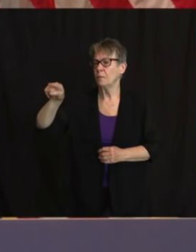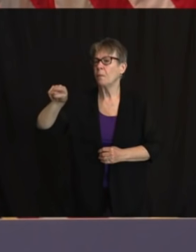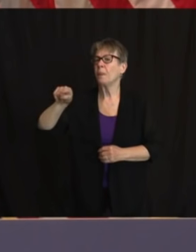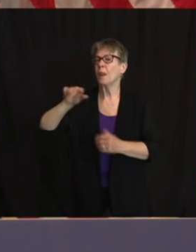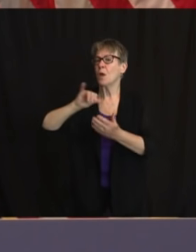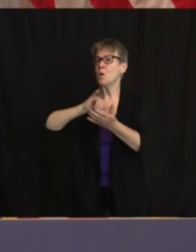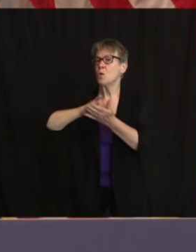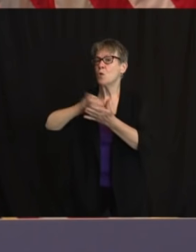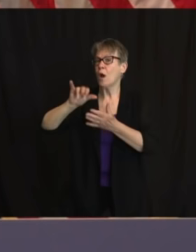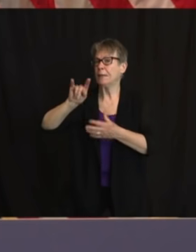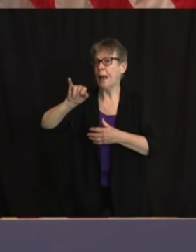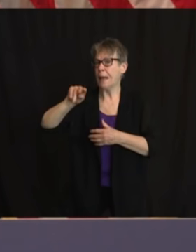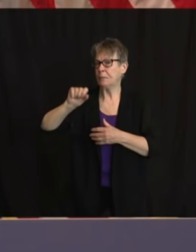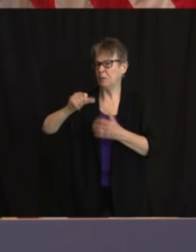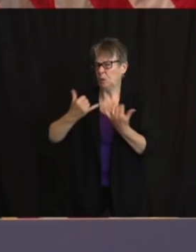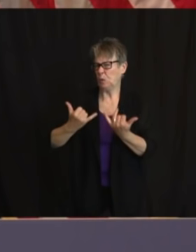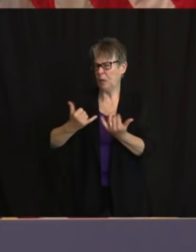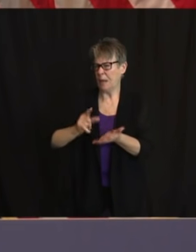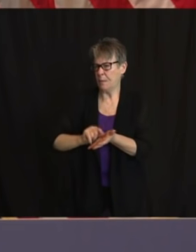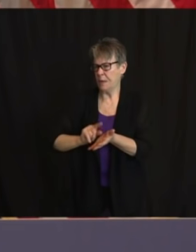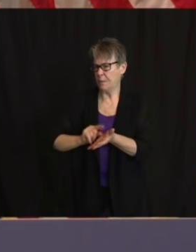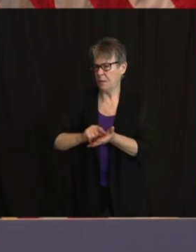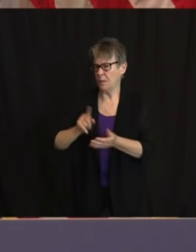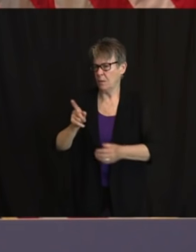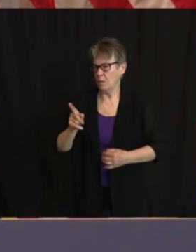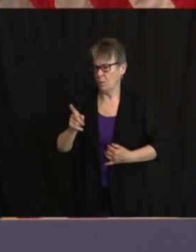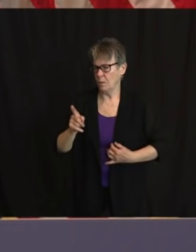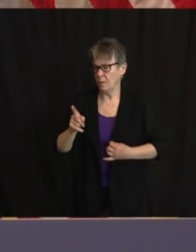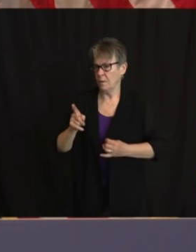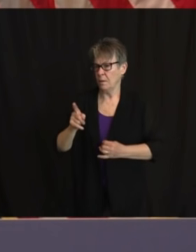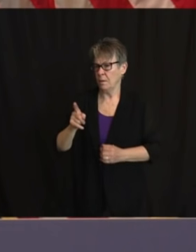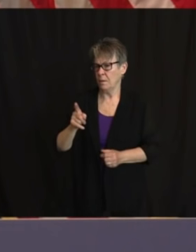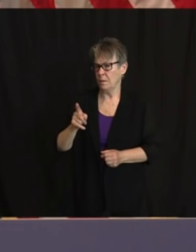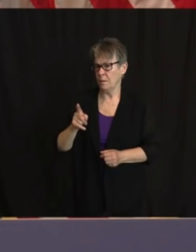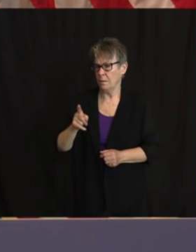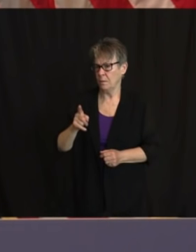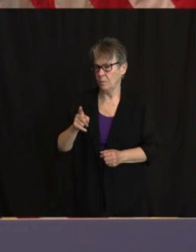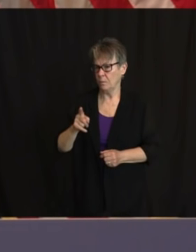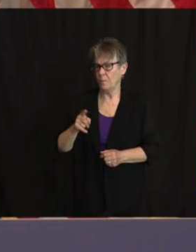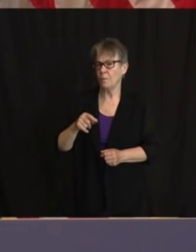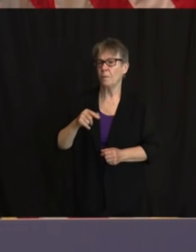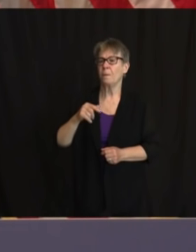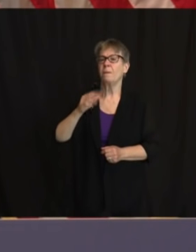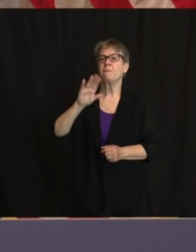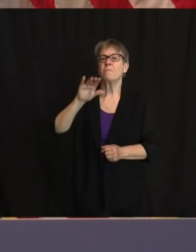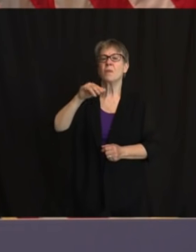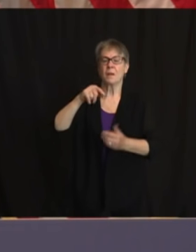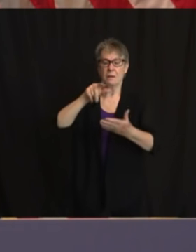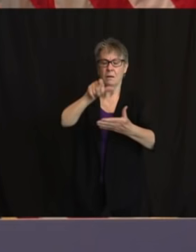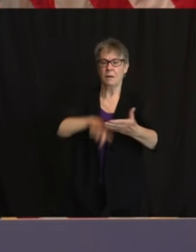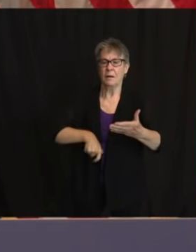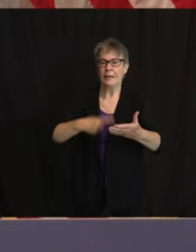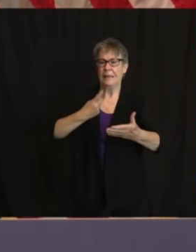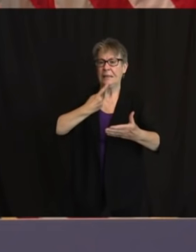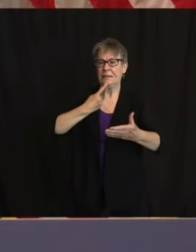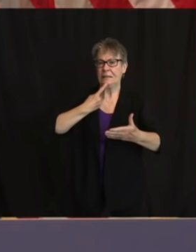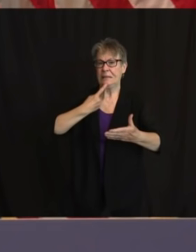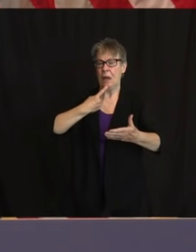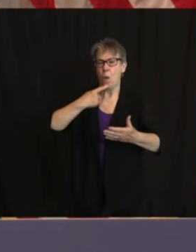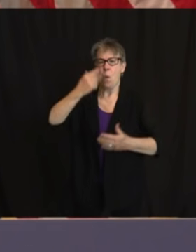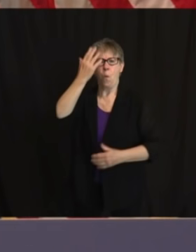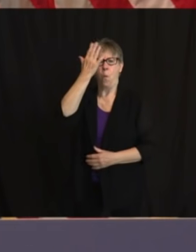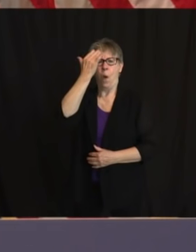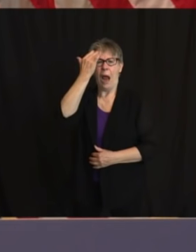why does COVID hit you? Where does it hit? Why does it hit? The amount of unknown and